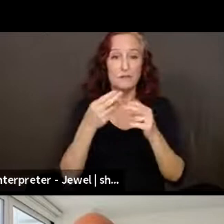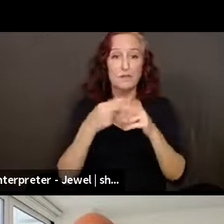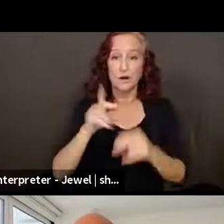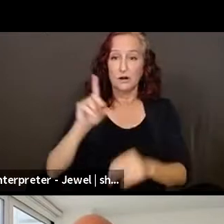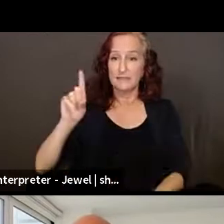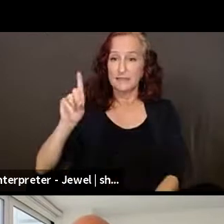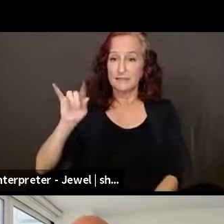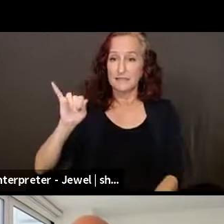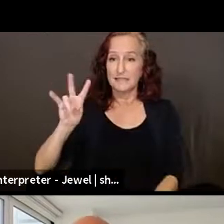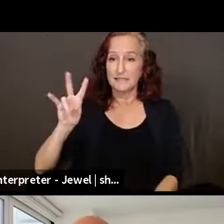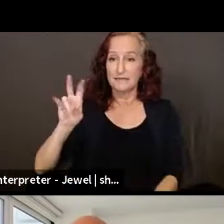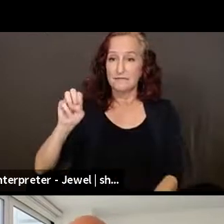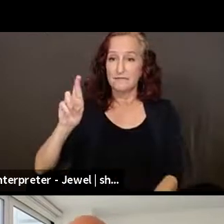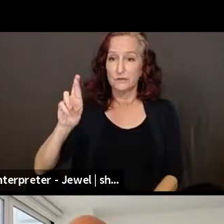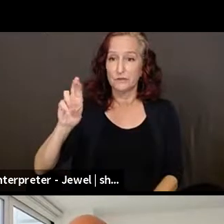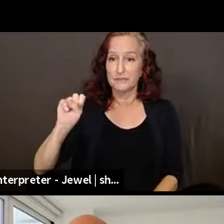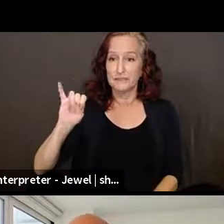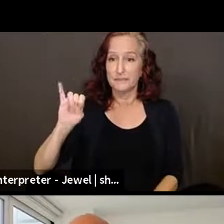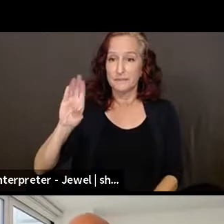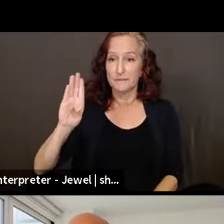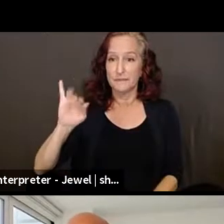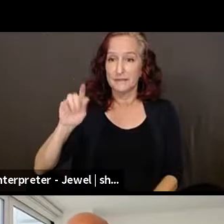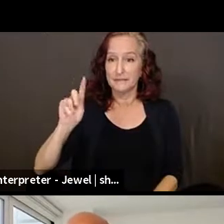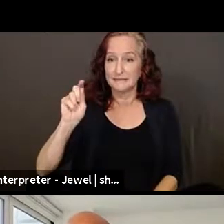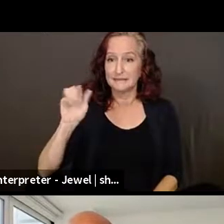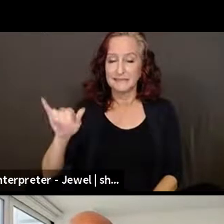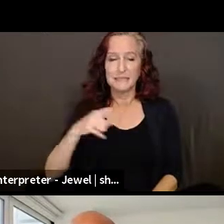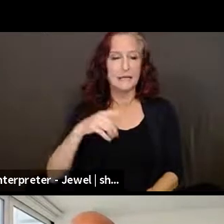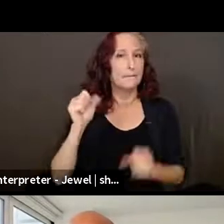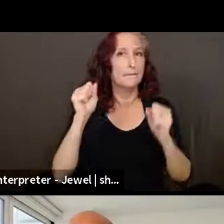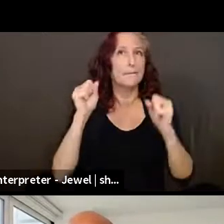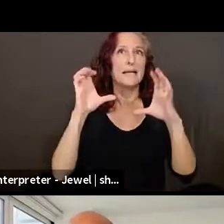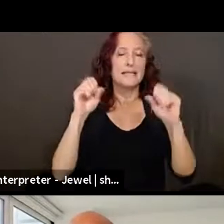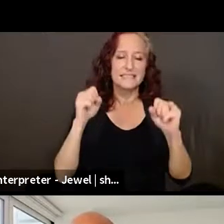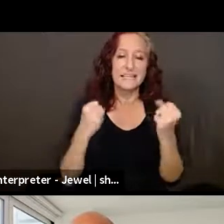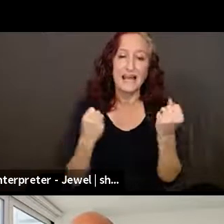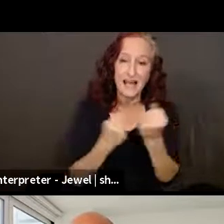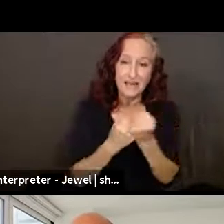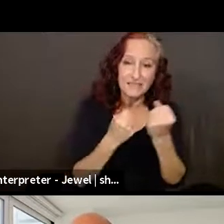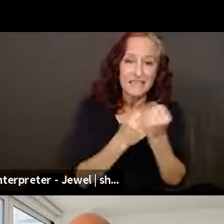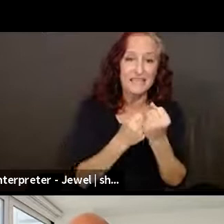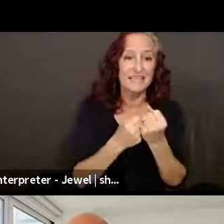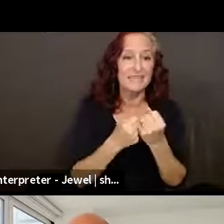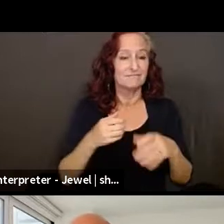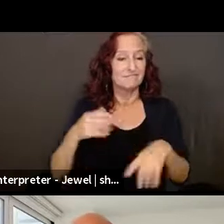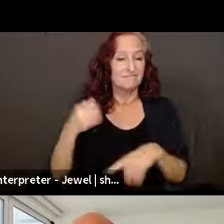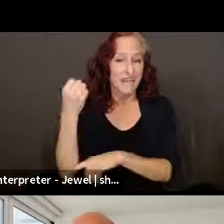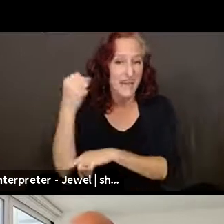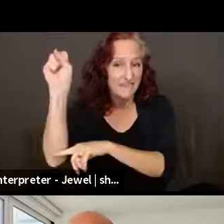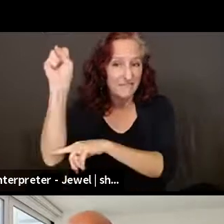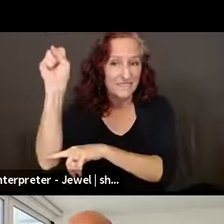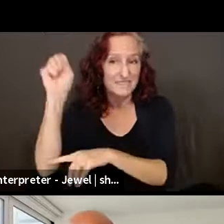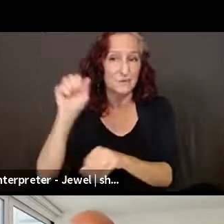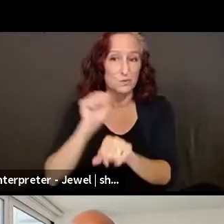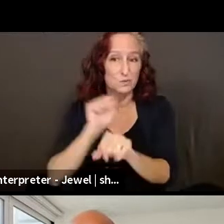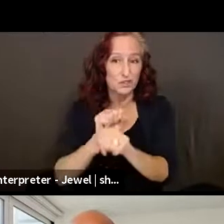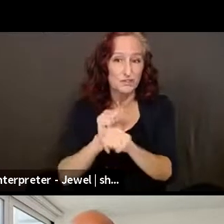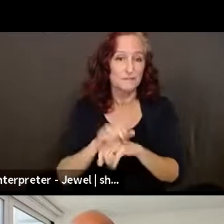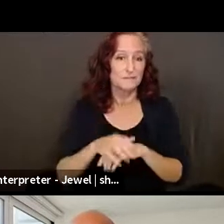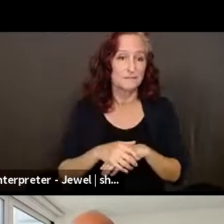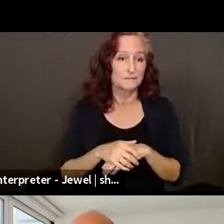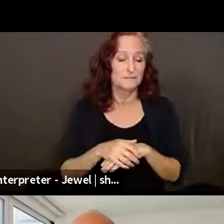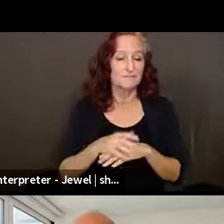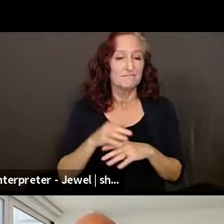it. She does some really amazing advocacy and activist work in that space, in the space of